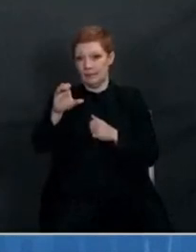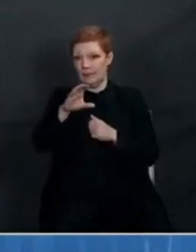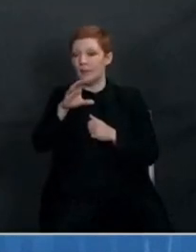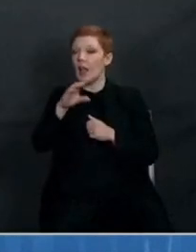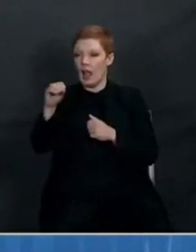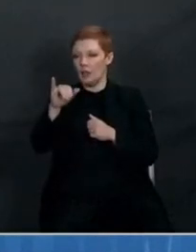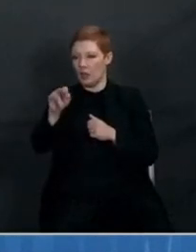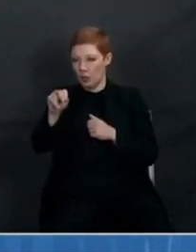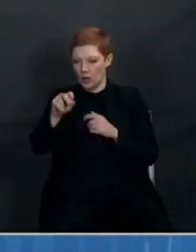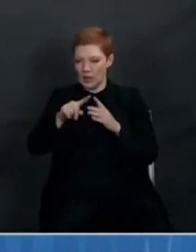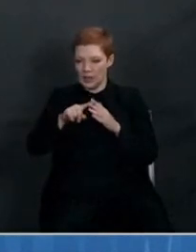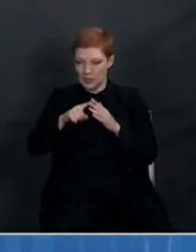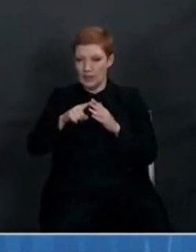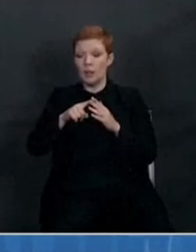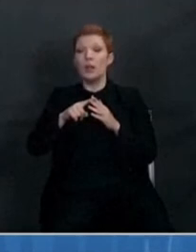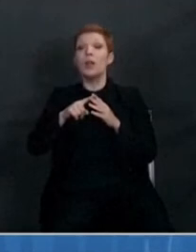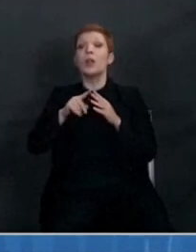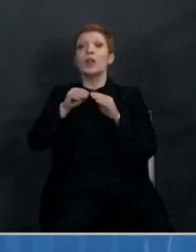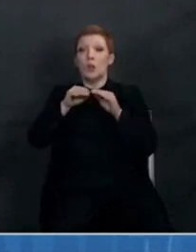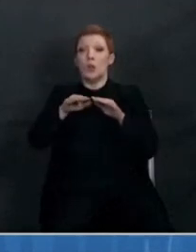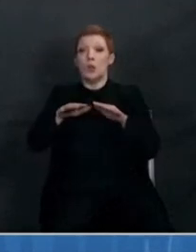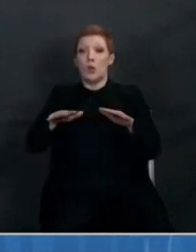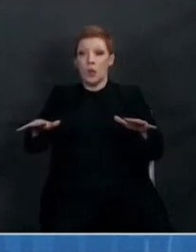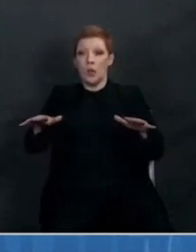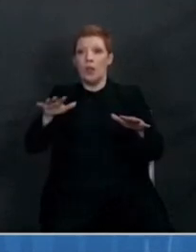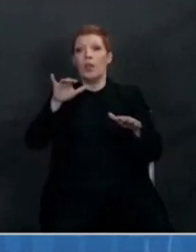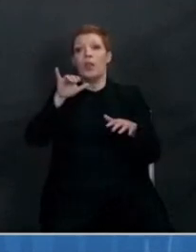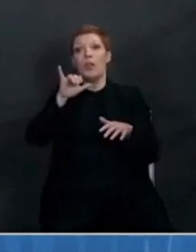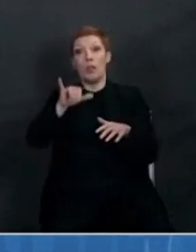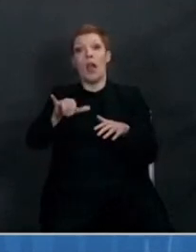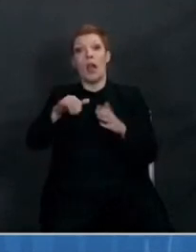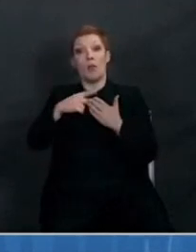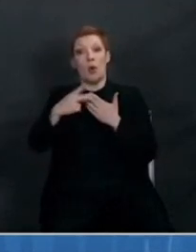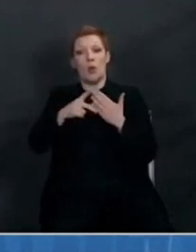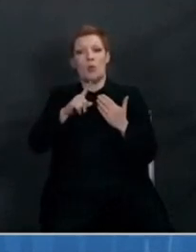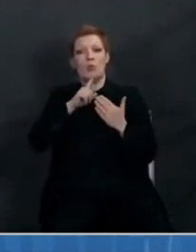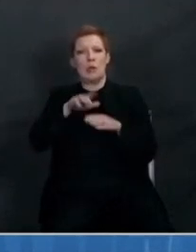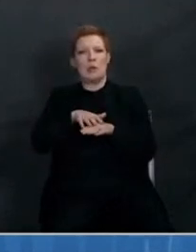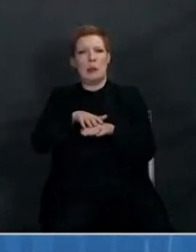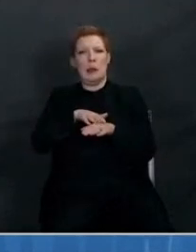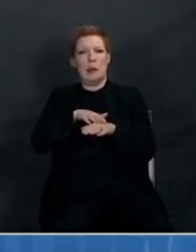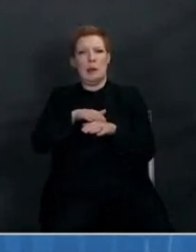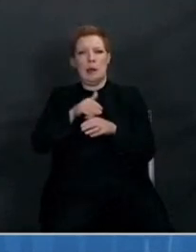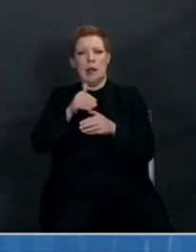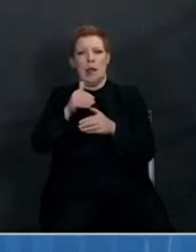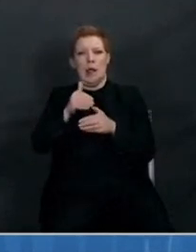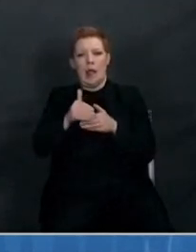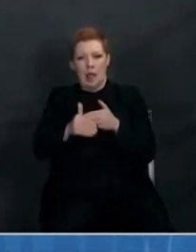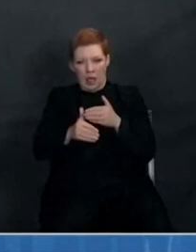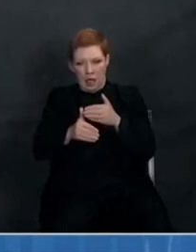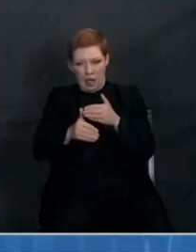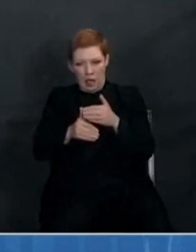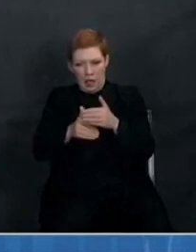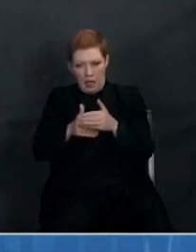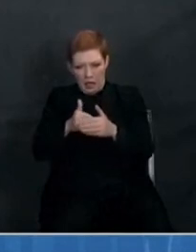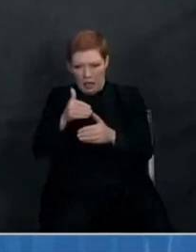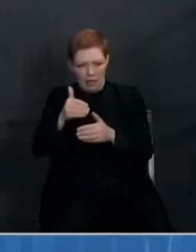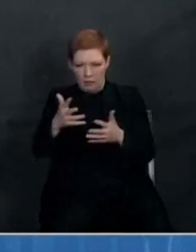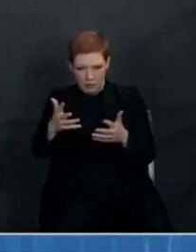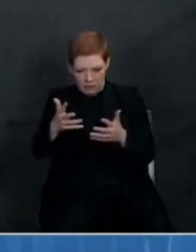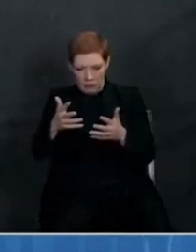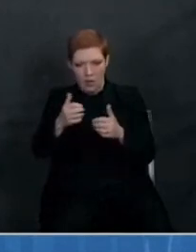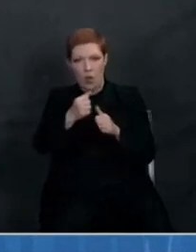January, it's no secret that the program got off to a slow start. This slow start obviously caused